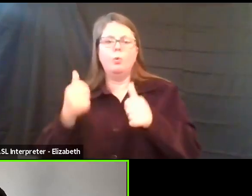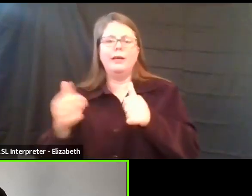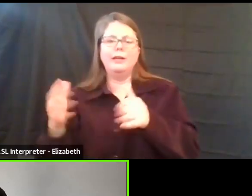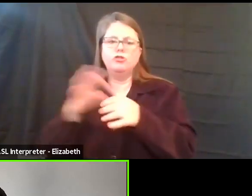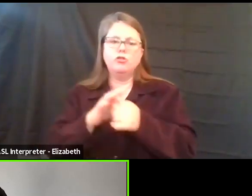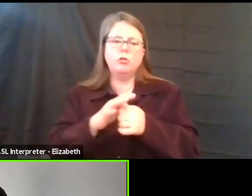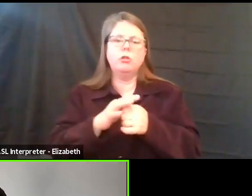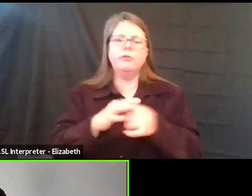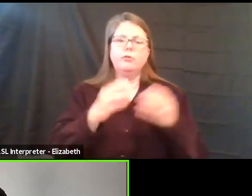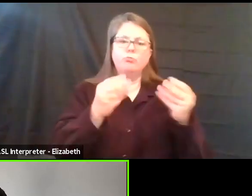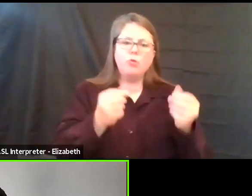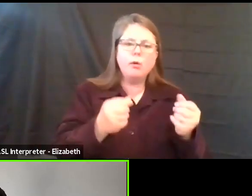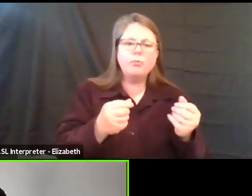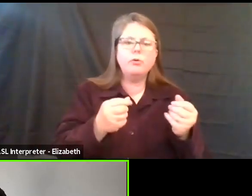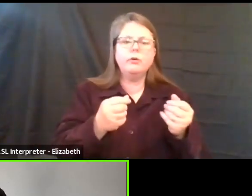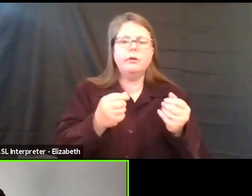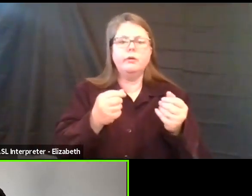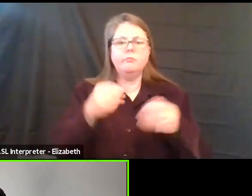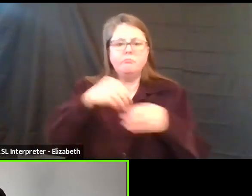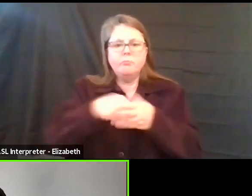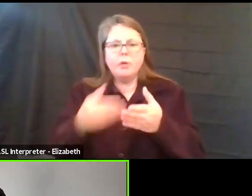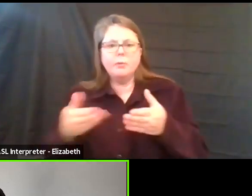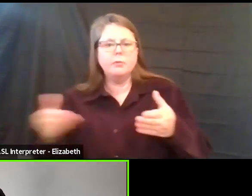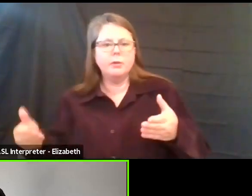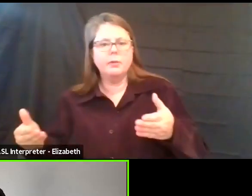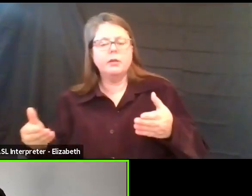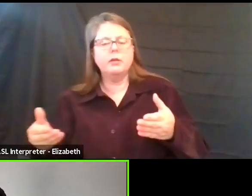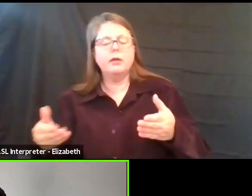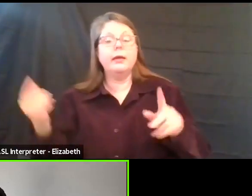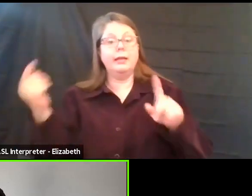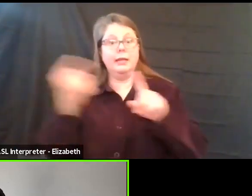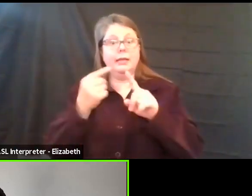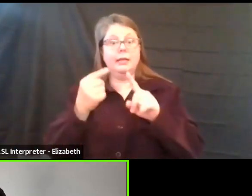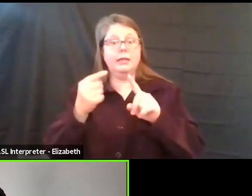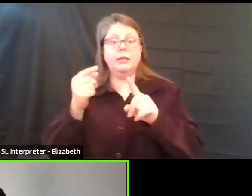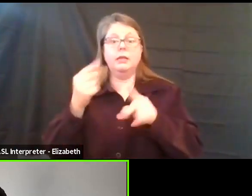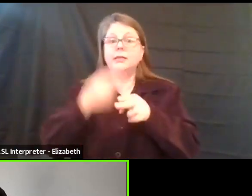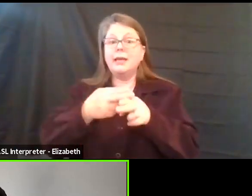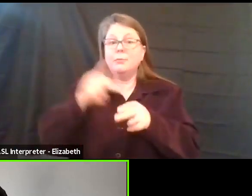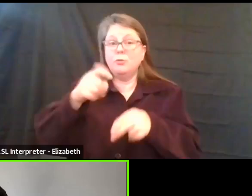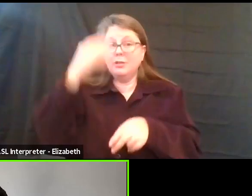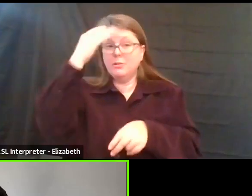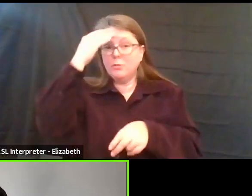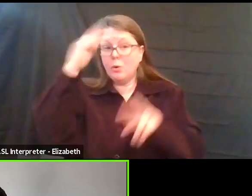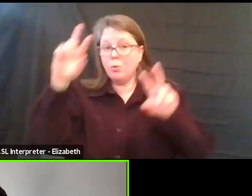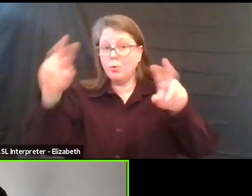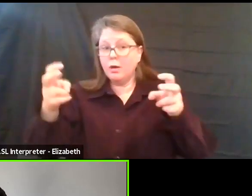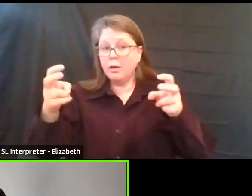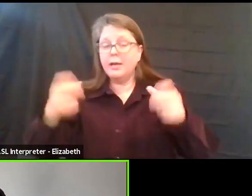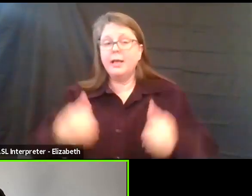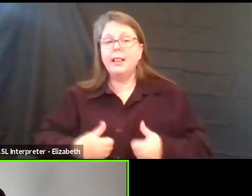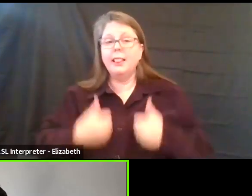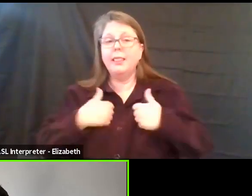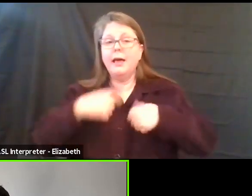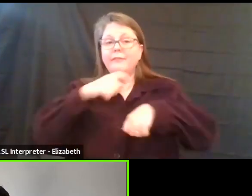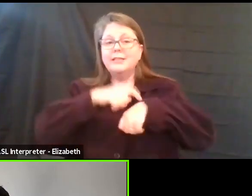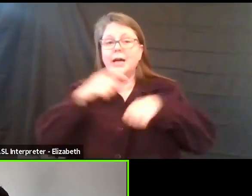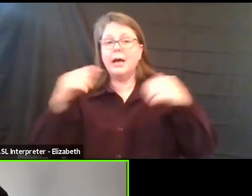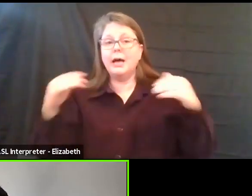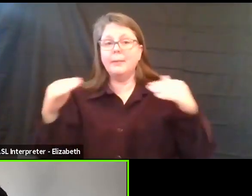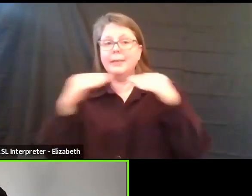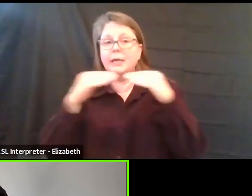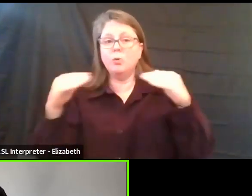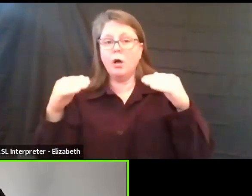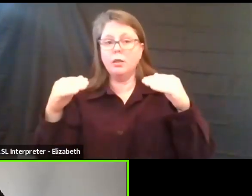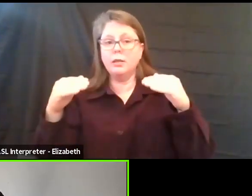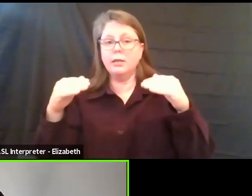here called like, kind, and quality. Like, kind, and quality means that you can replace your property with new